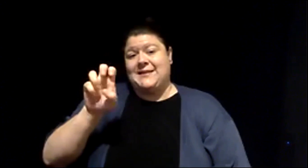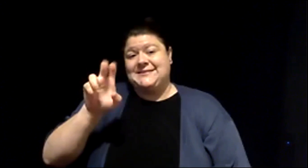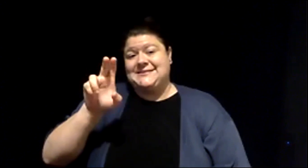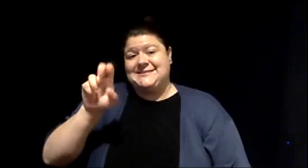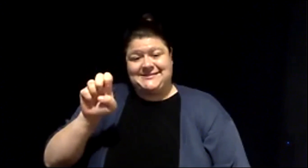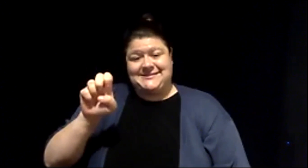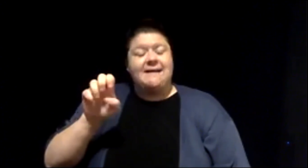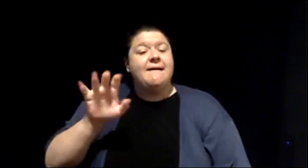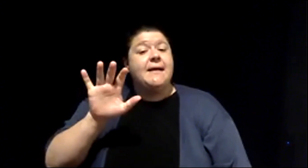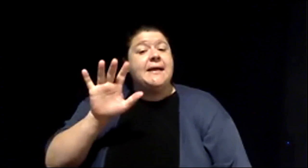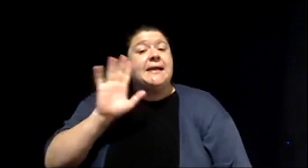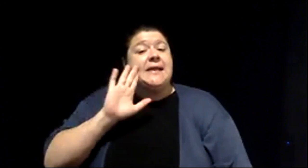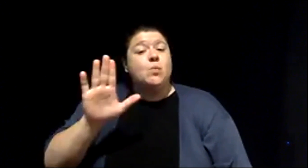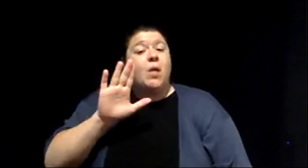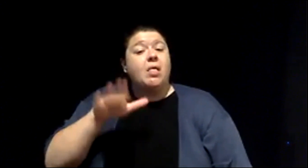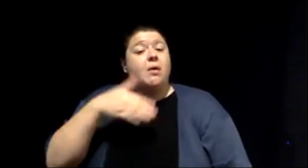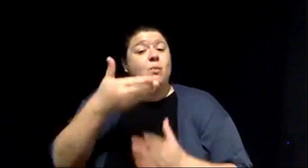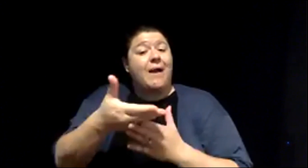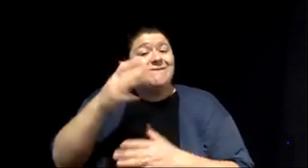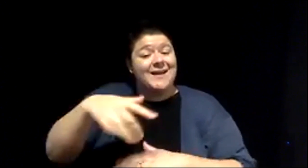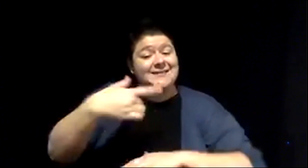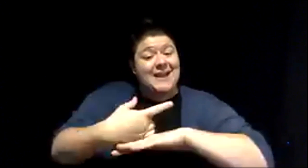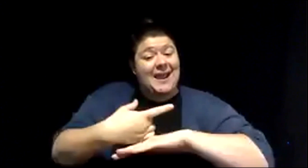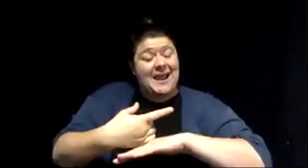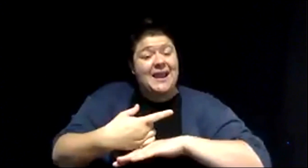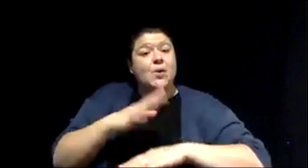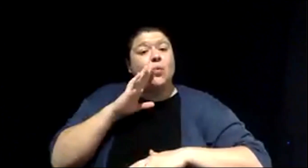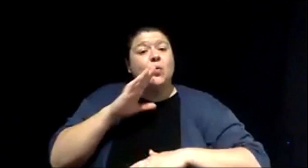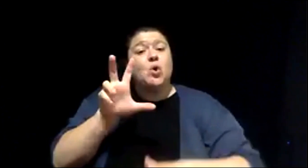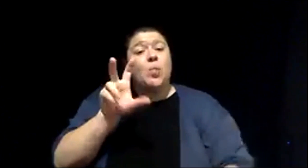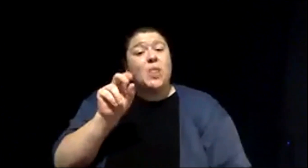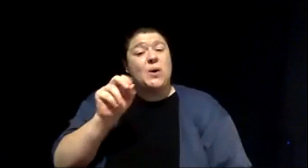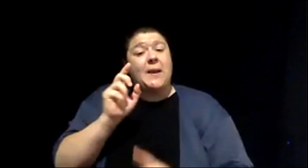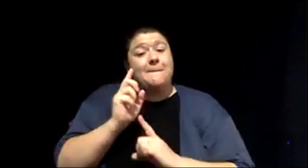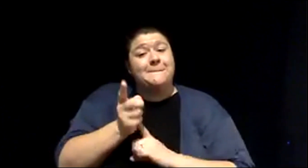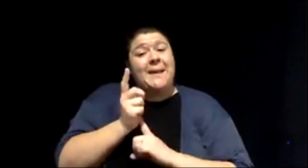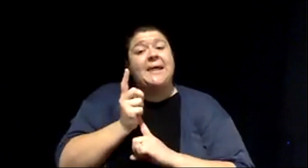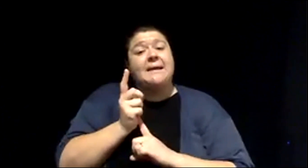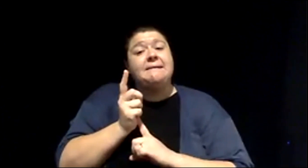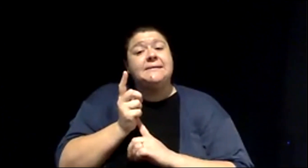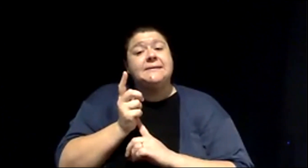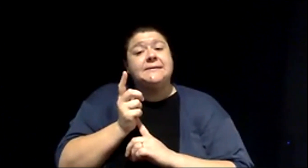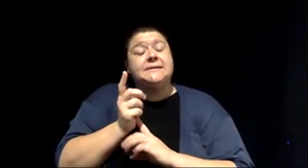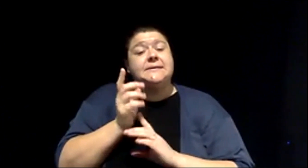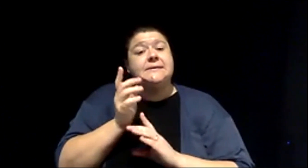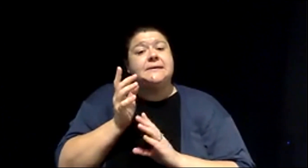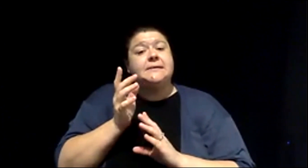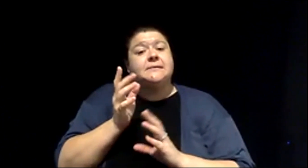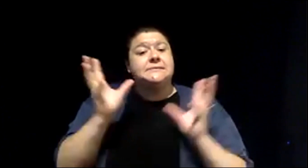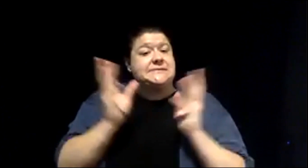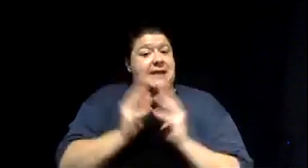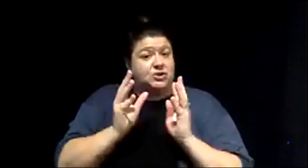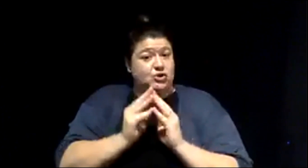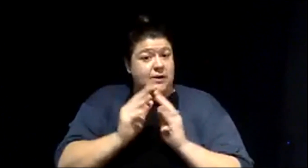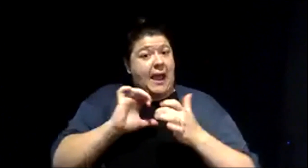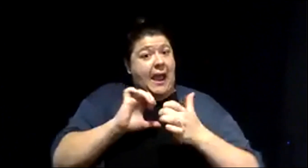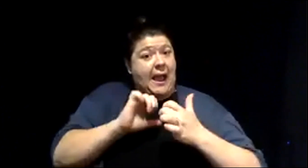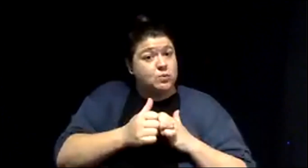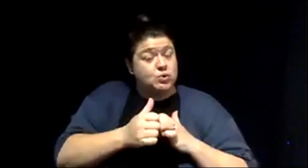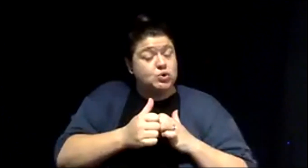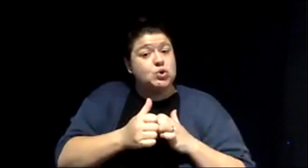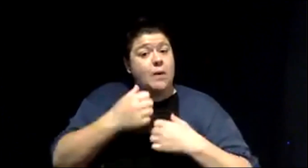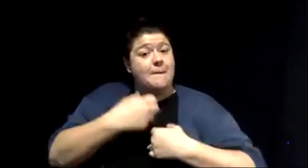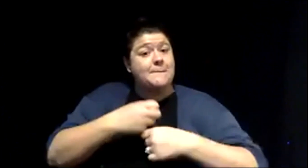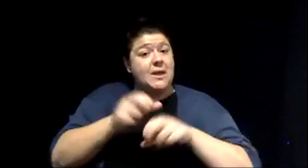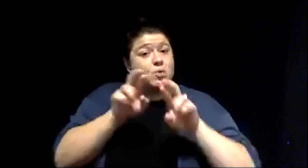will do a 30-minute session on how to create an effective resume. Because